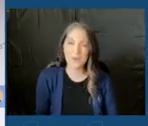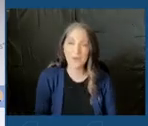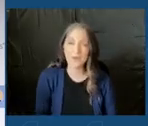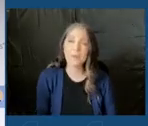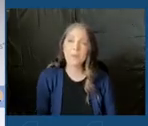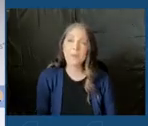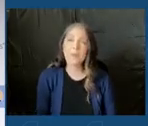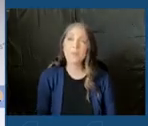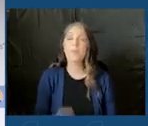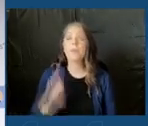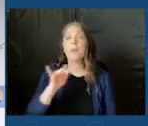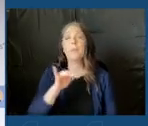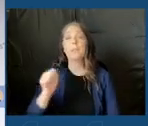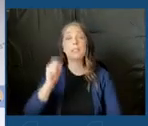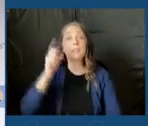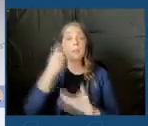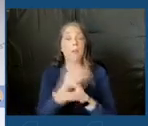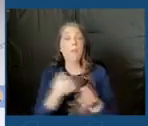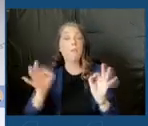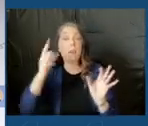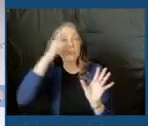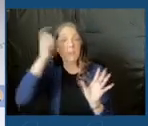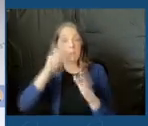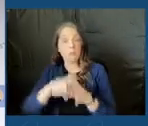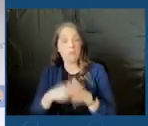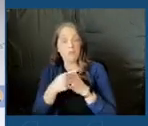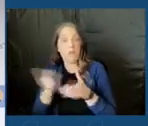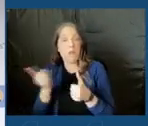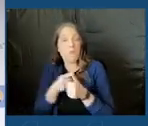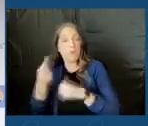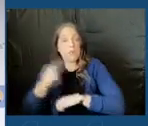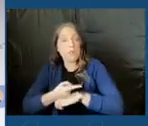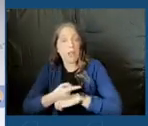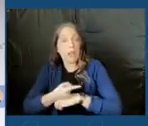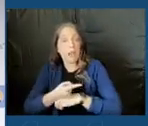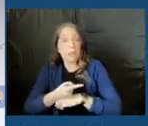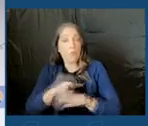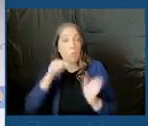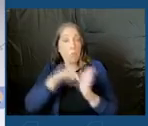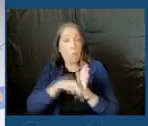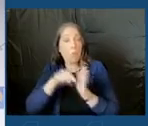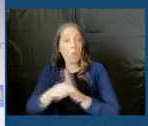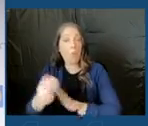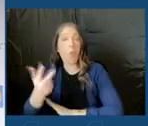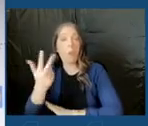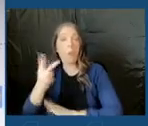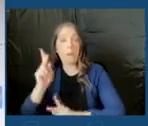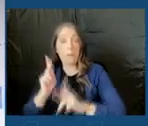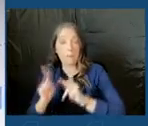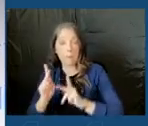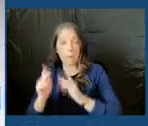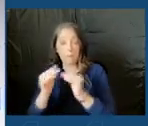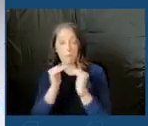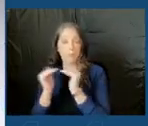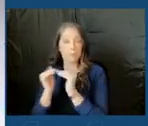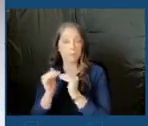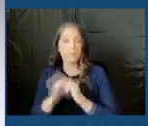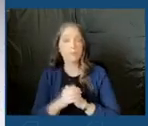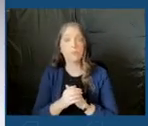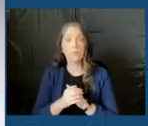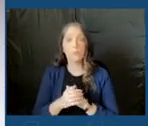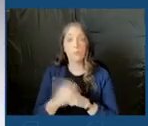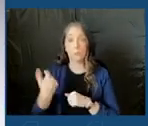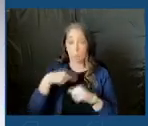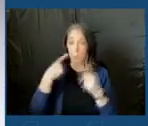Mississippi Freedom Summer began the very first day with the murder of 3 of our colleagues. We succeeded in that